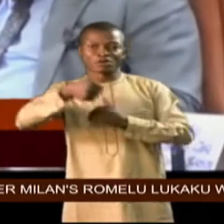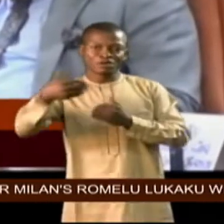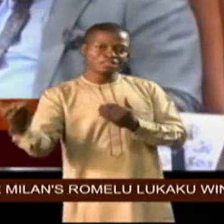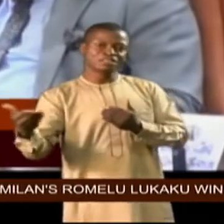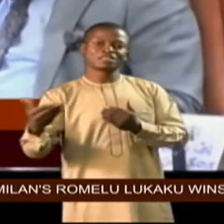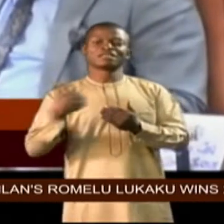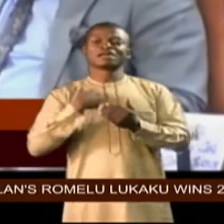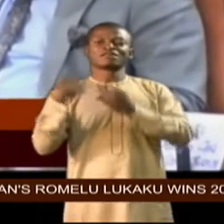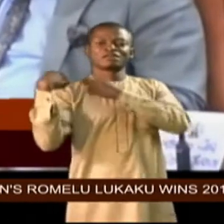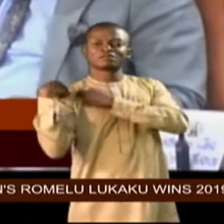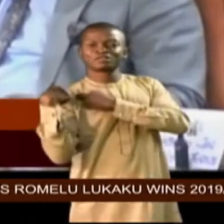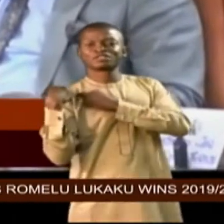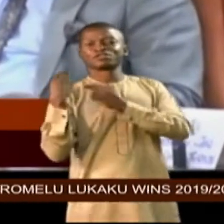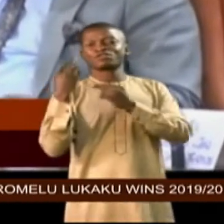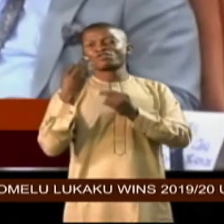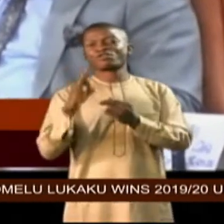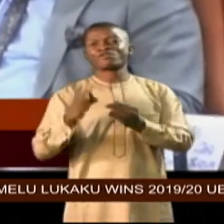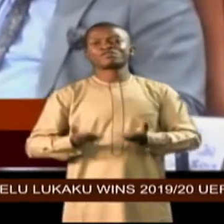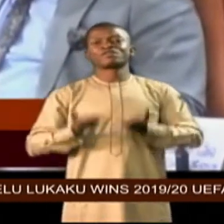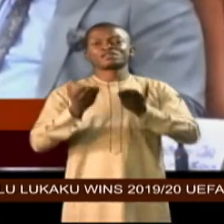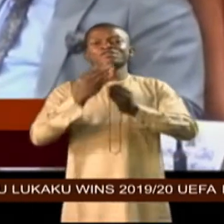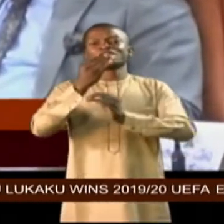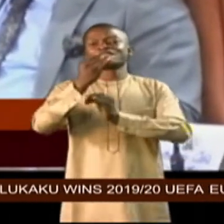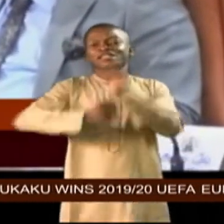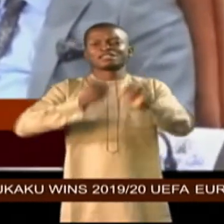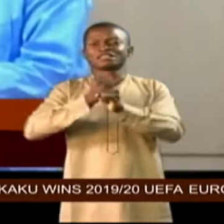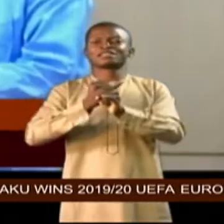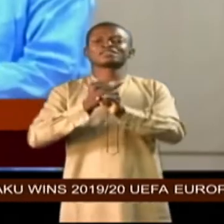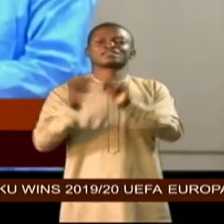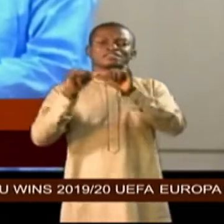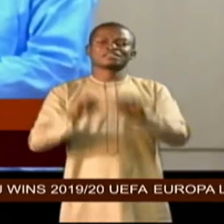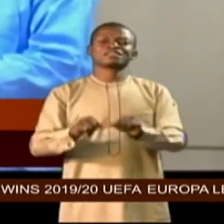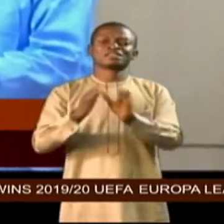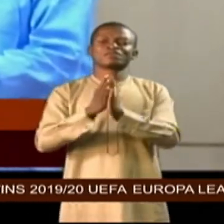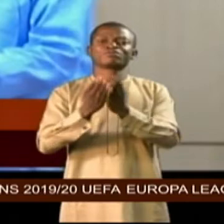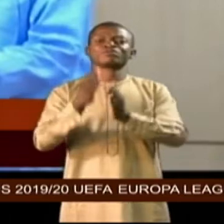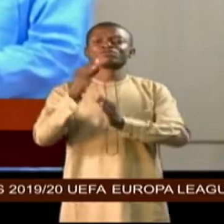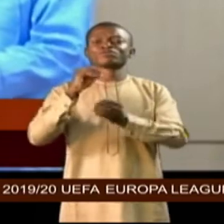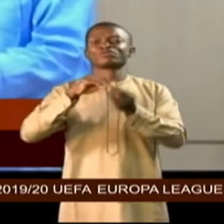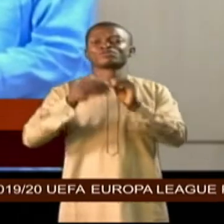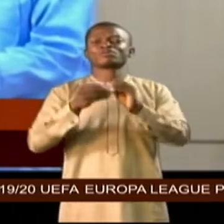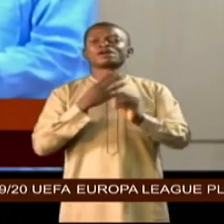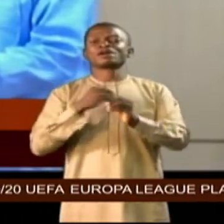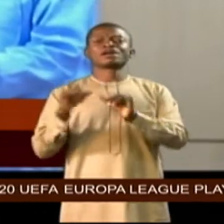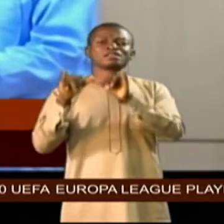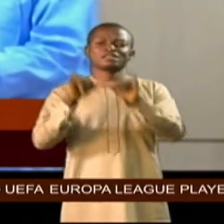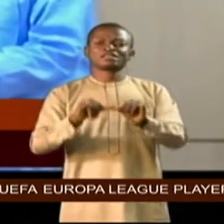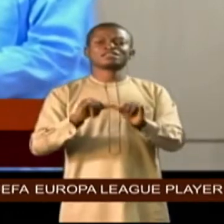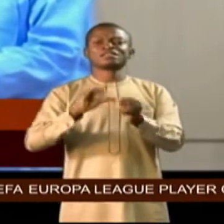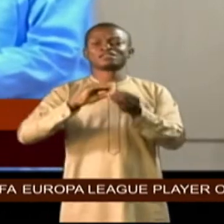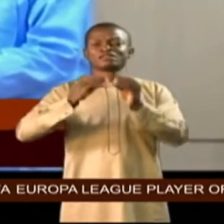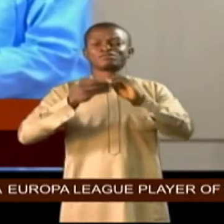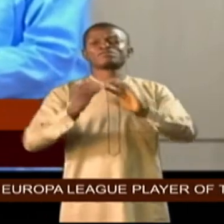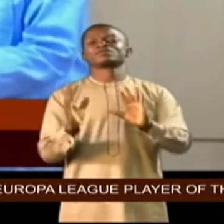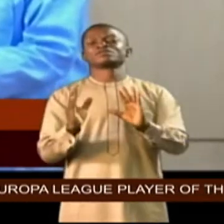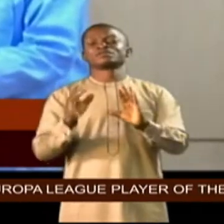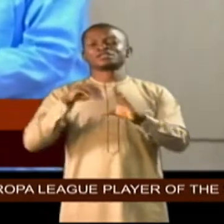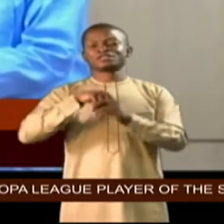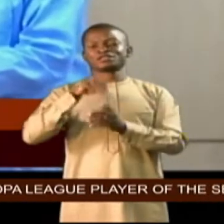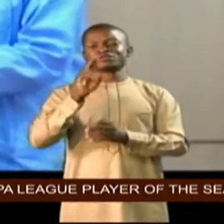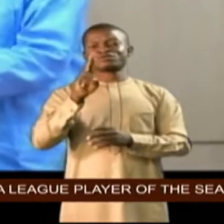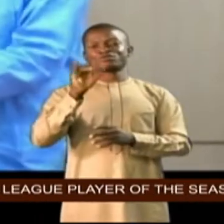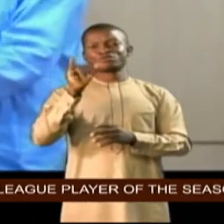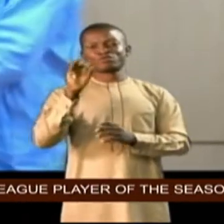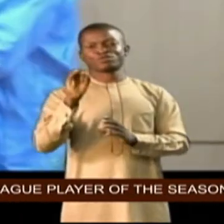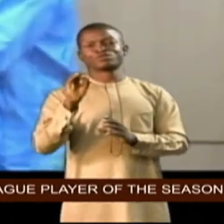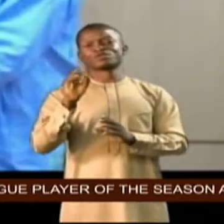the responsibility of issuing International Standard Book Number and International Standard Serial Number. In Uyo,